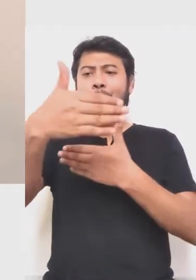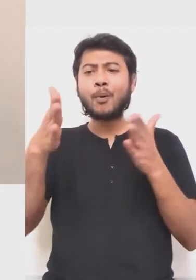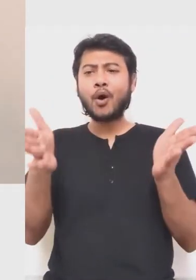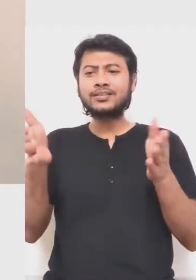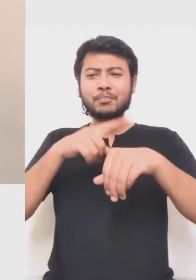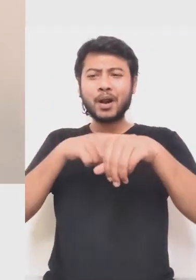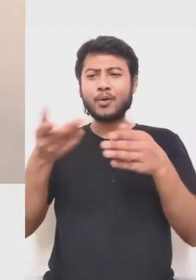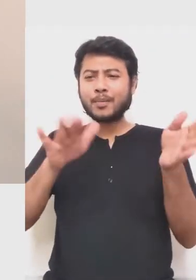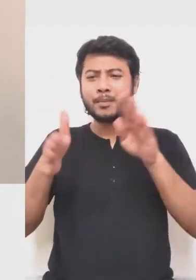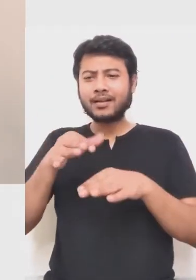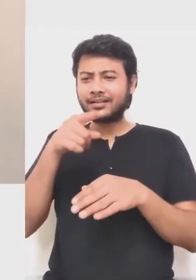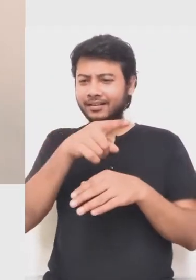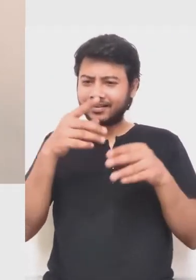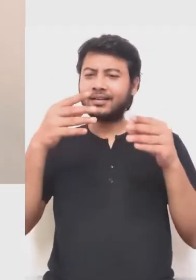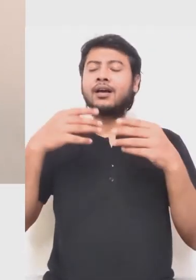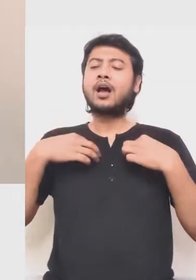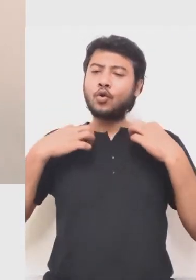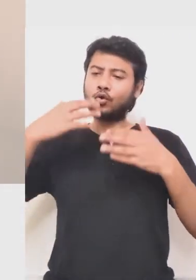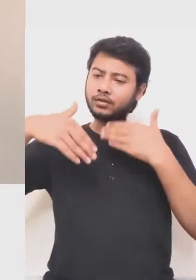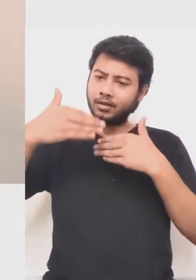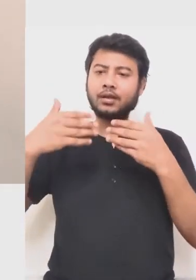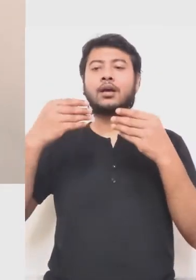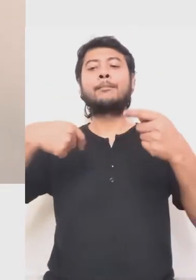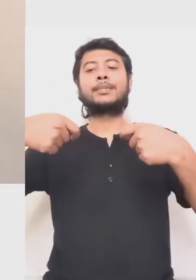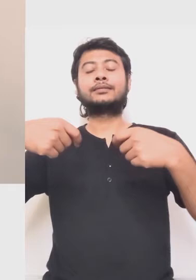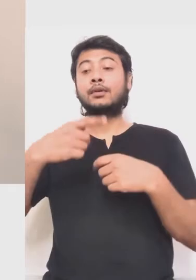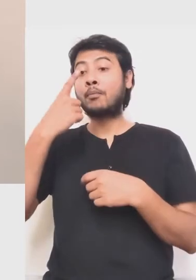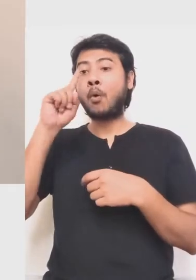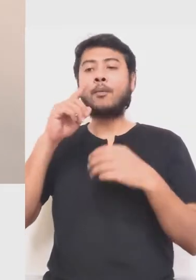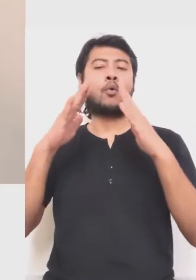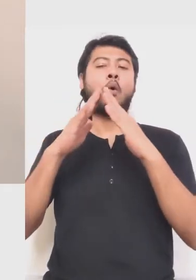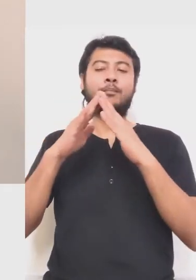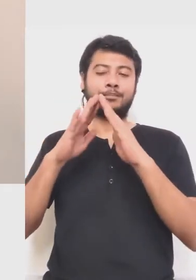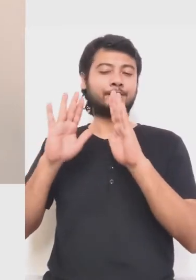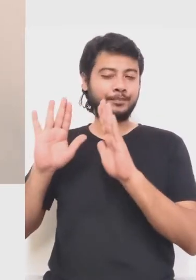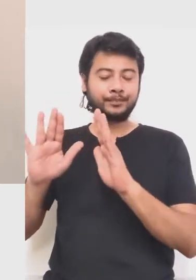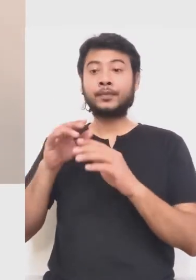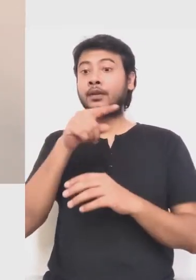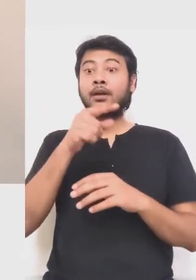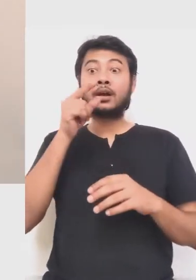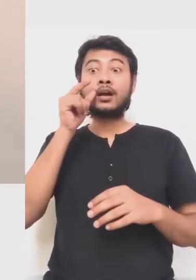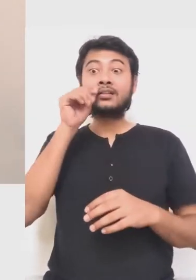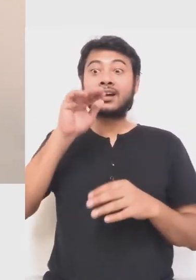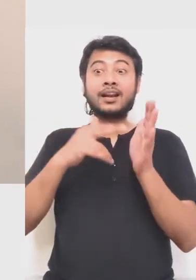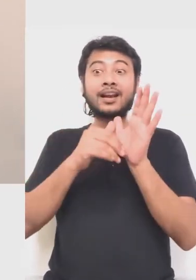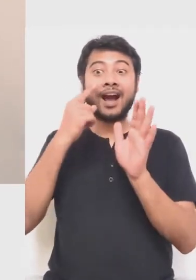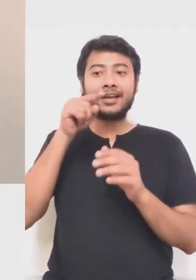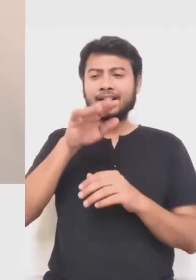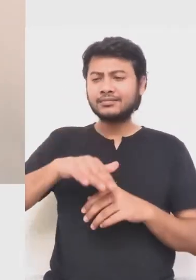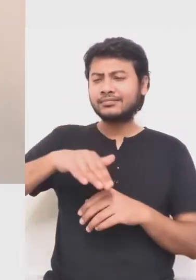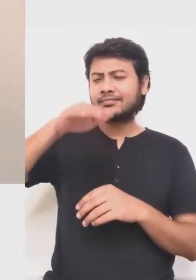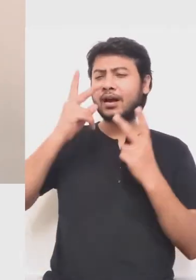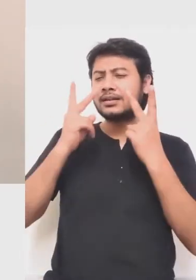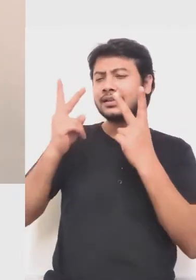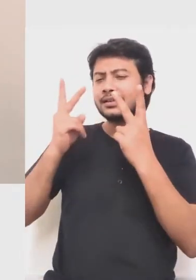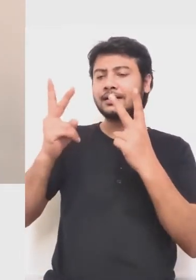mother took care of the household. His exposure to textile and paper material, especially jute, as a child,